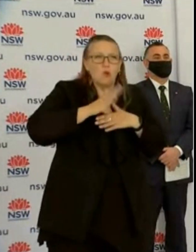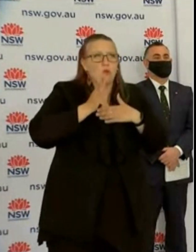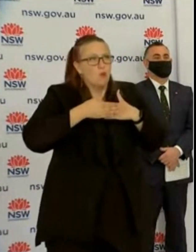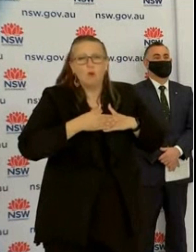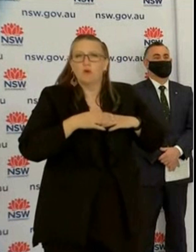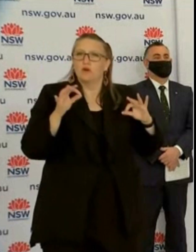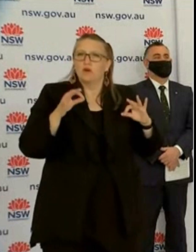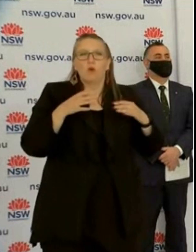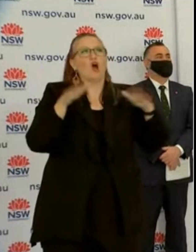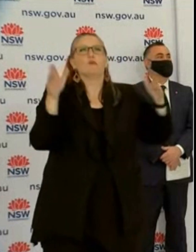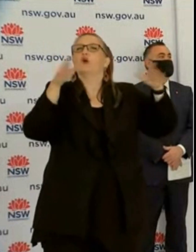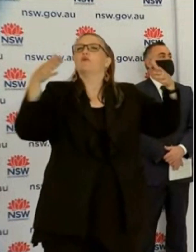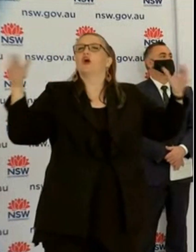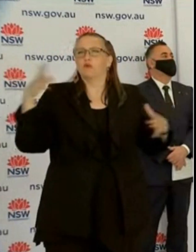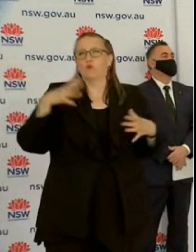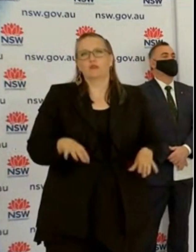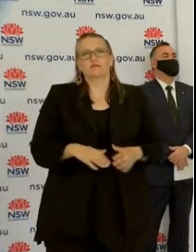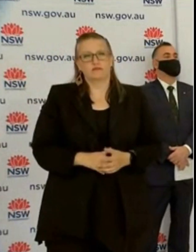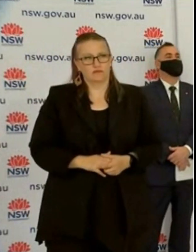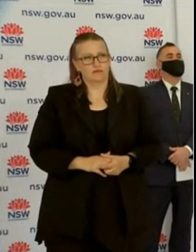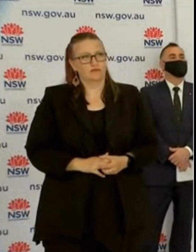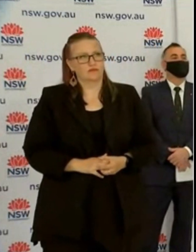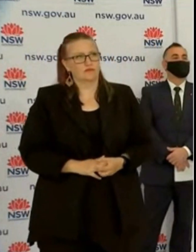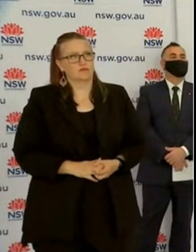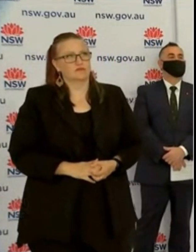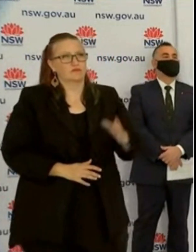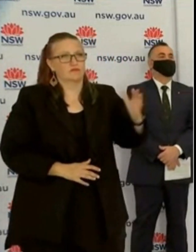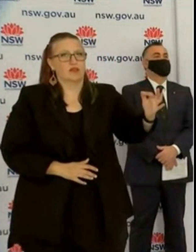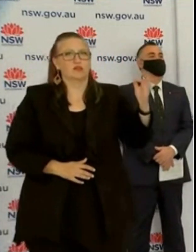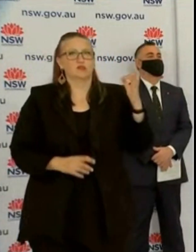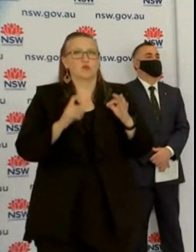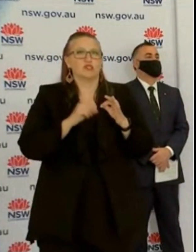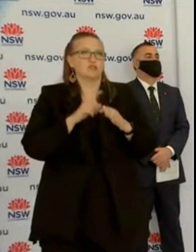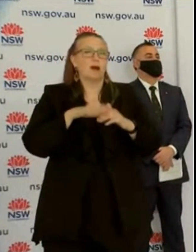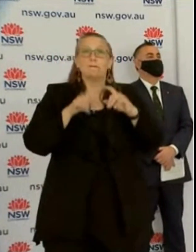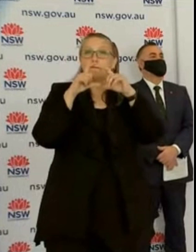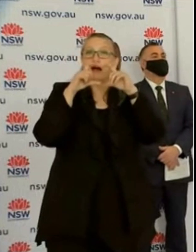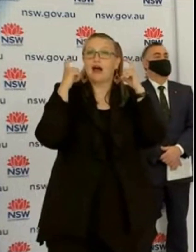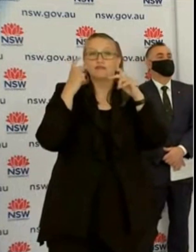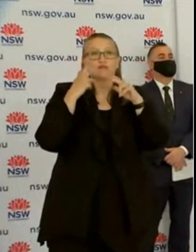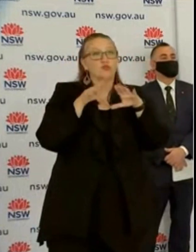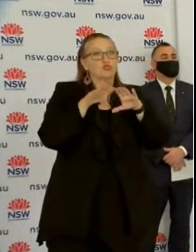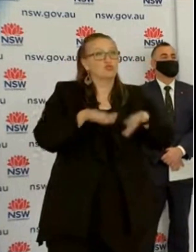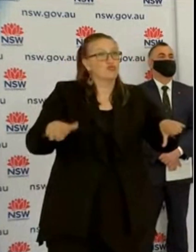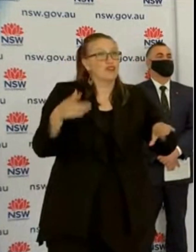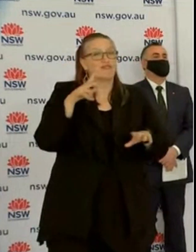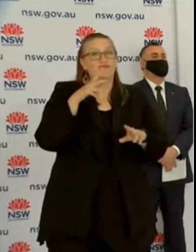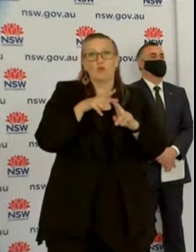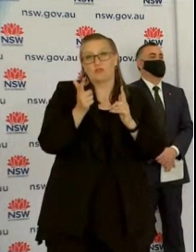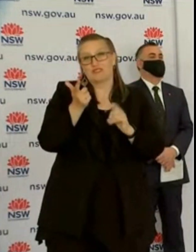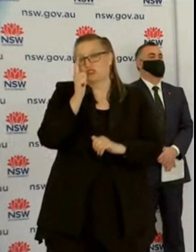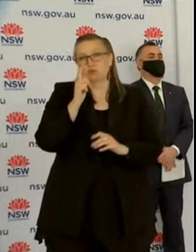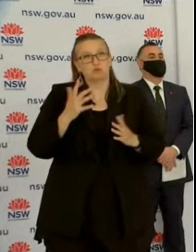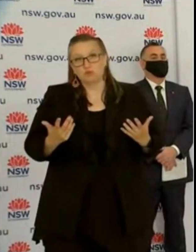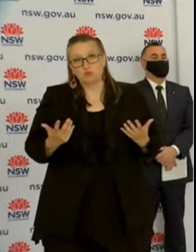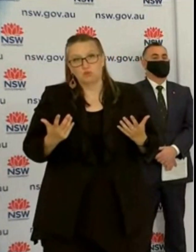weeks, which we're doing every single week and presenting to New South Wales. So. Premier, is your... masks then for students and for teachers, Doctor? Well,